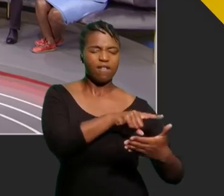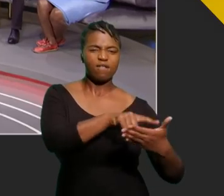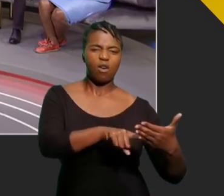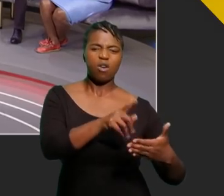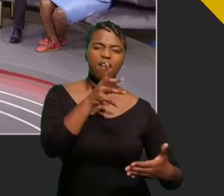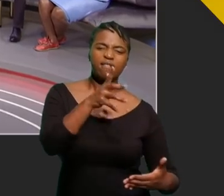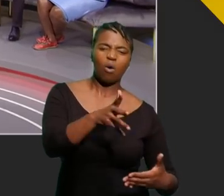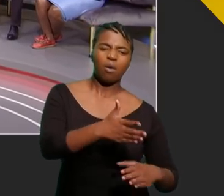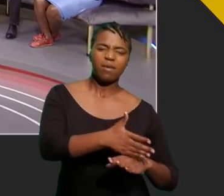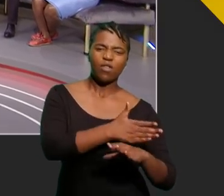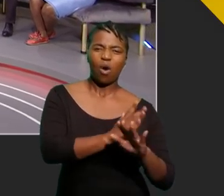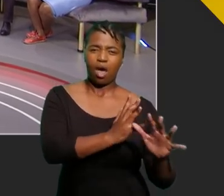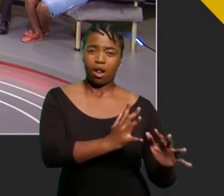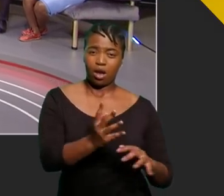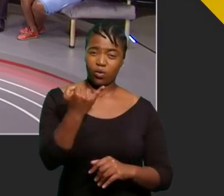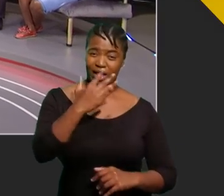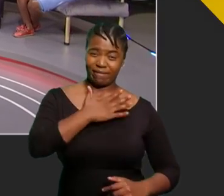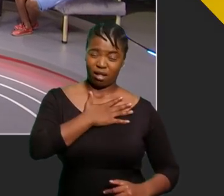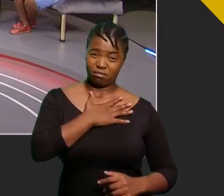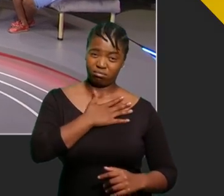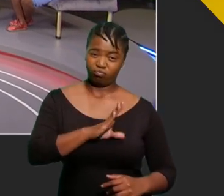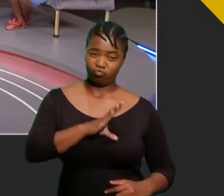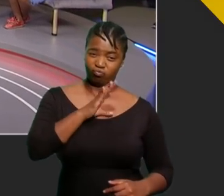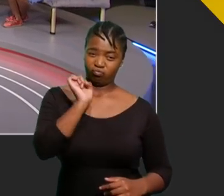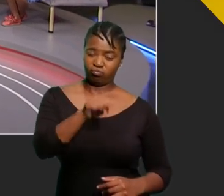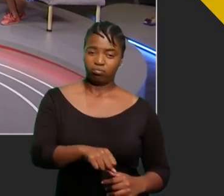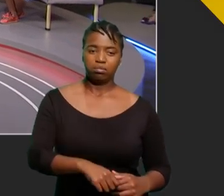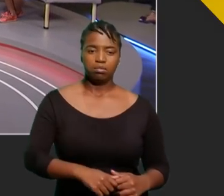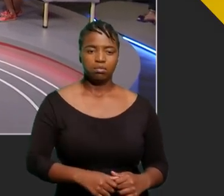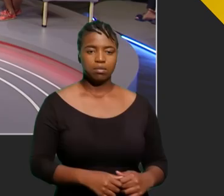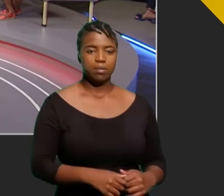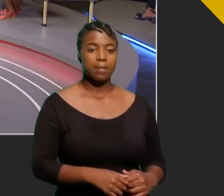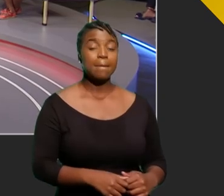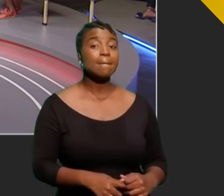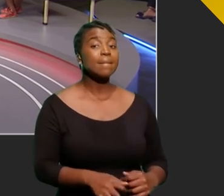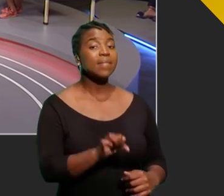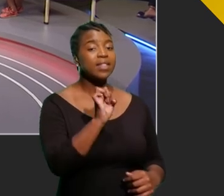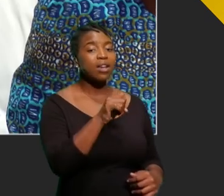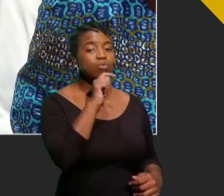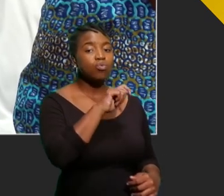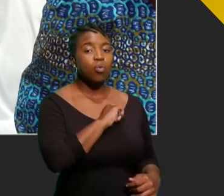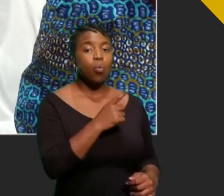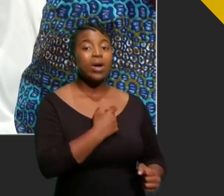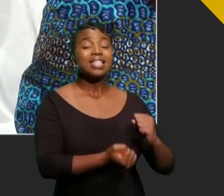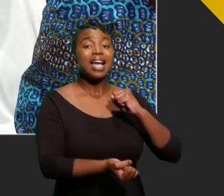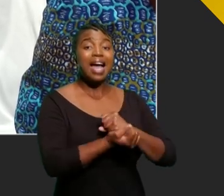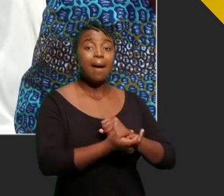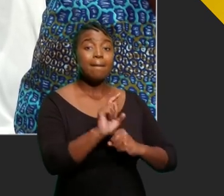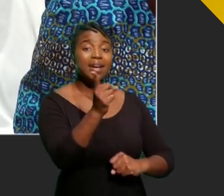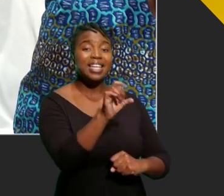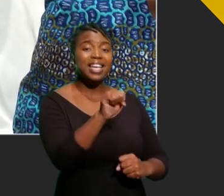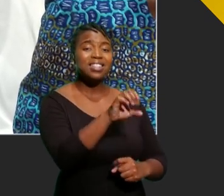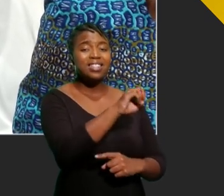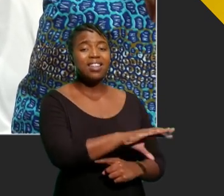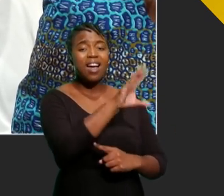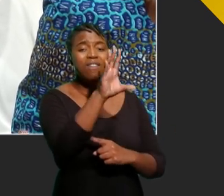and who I want to be led by. Are you still feeling confident? The truth, what has happened behind us as South